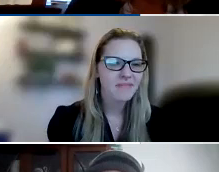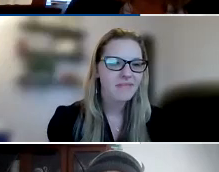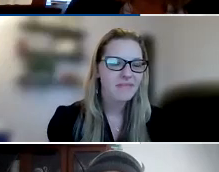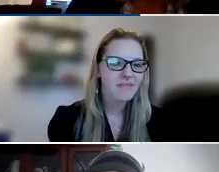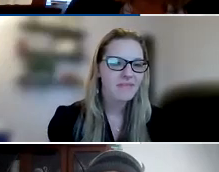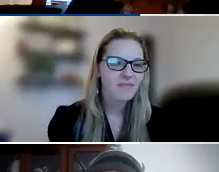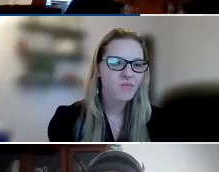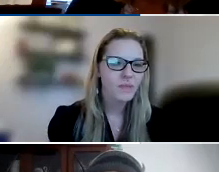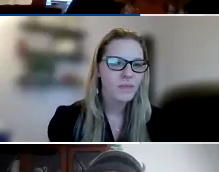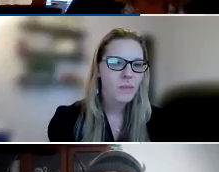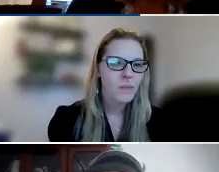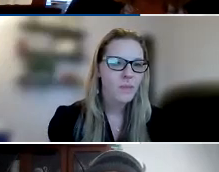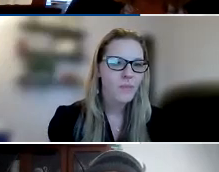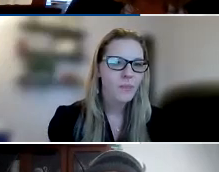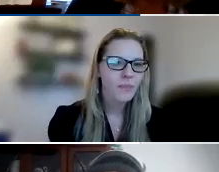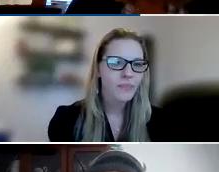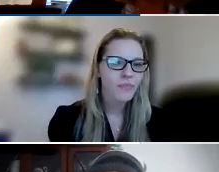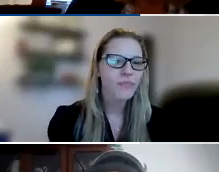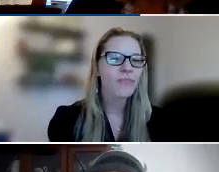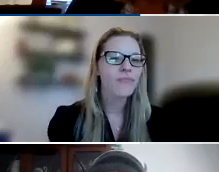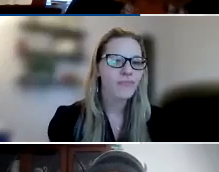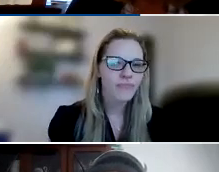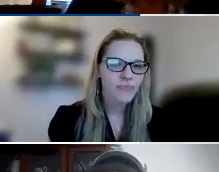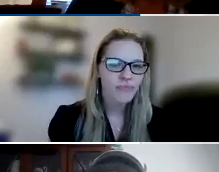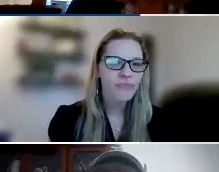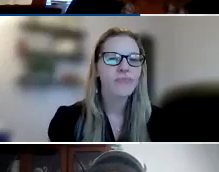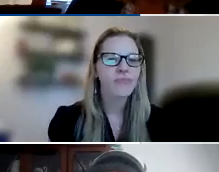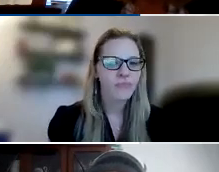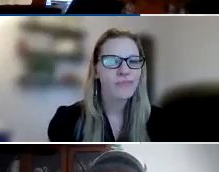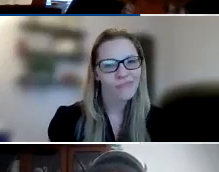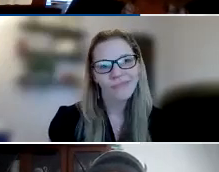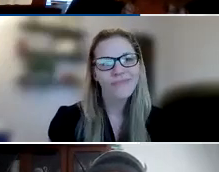or, you know, it just is an unknown for one reason or another.